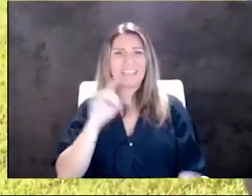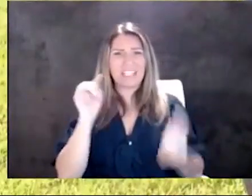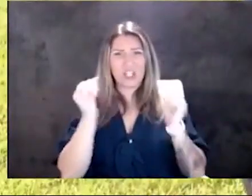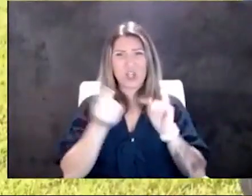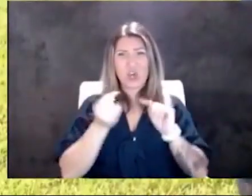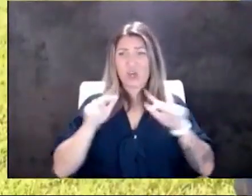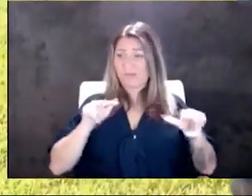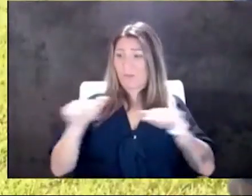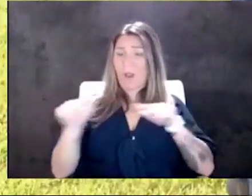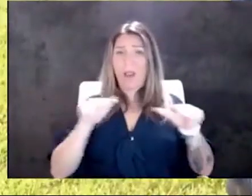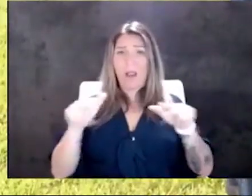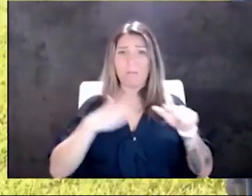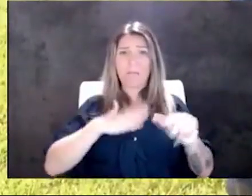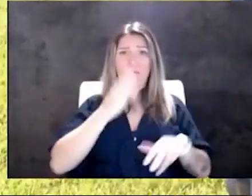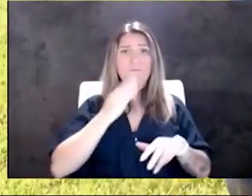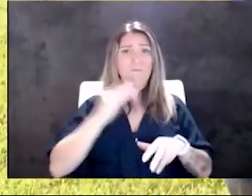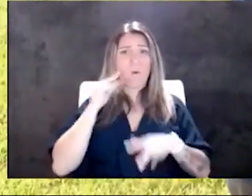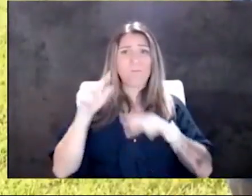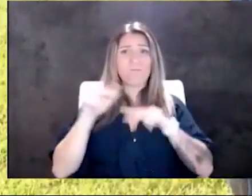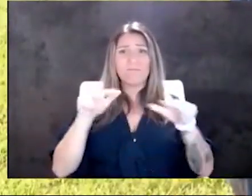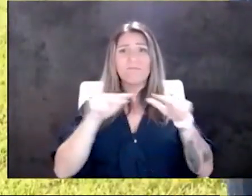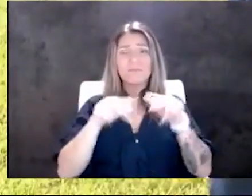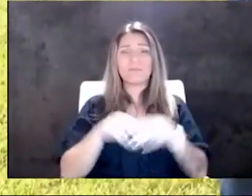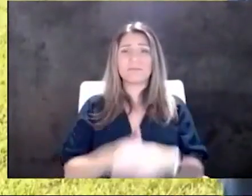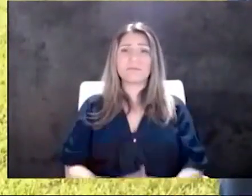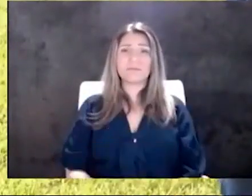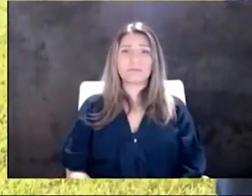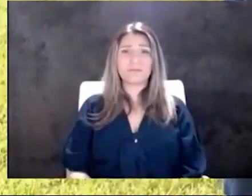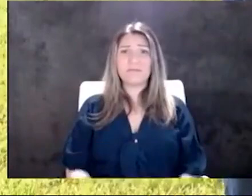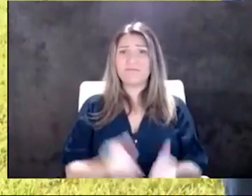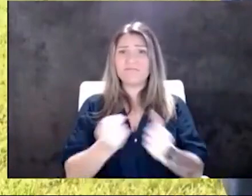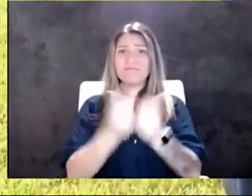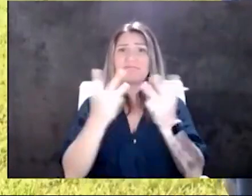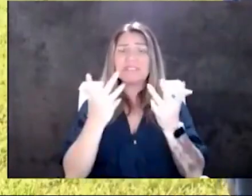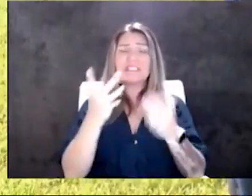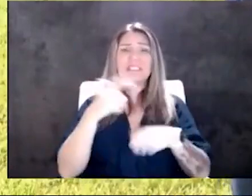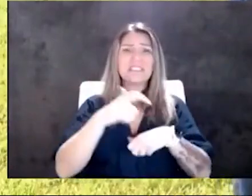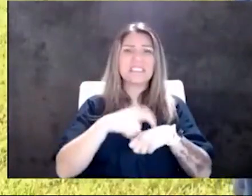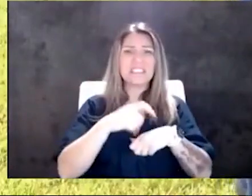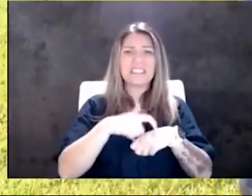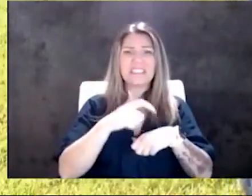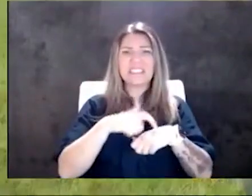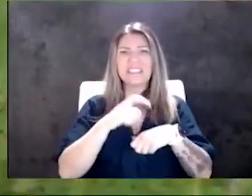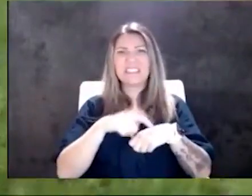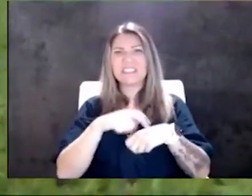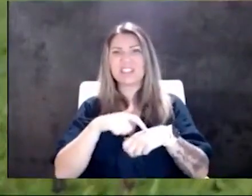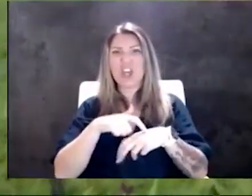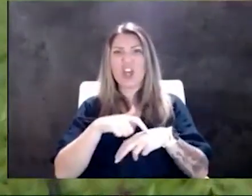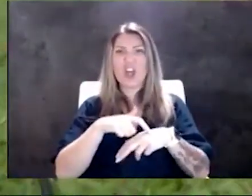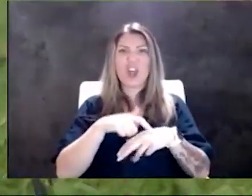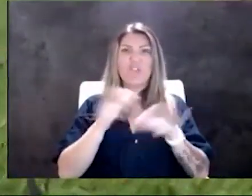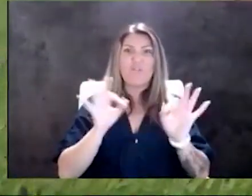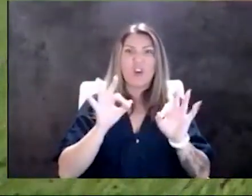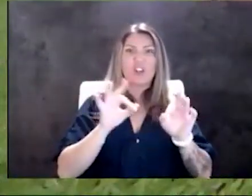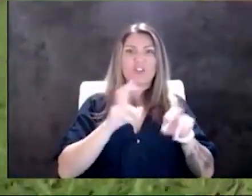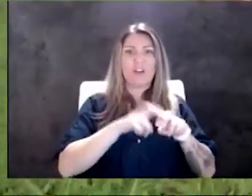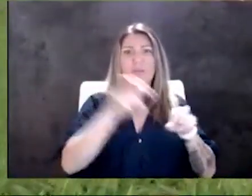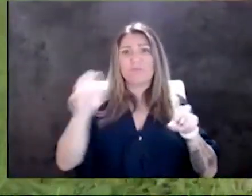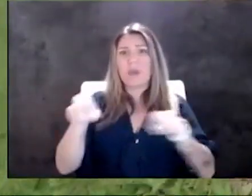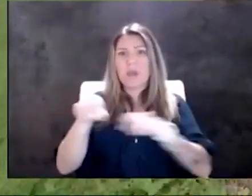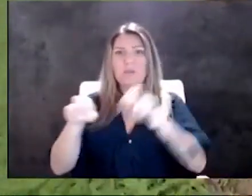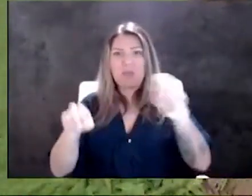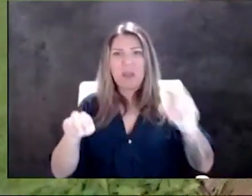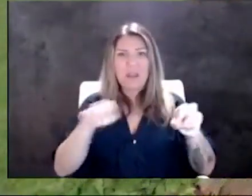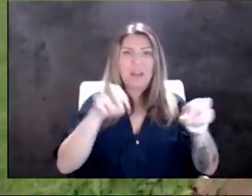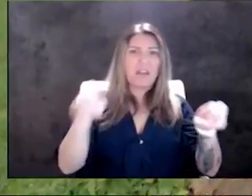home. And lots of times you'll be furniture hopping when you're moving around. And to help ease that pain,